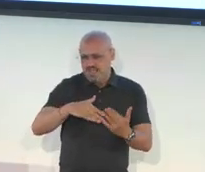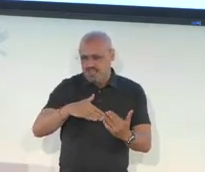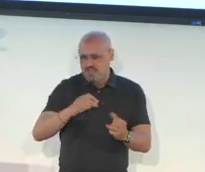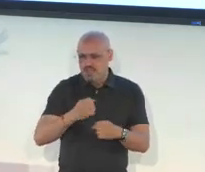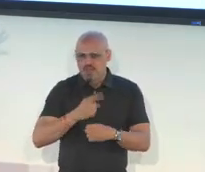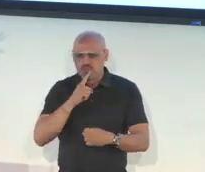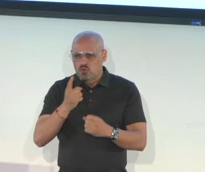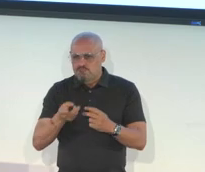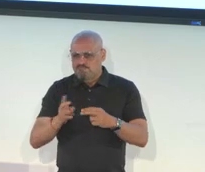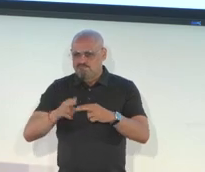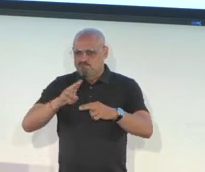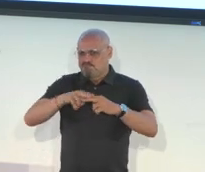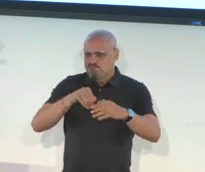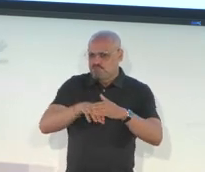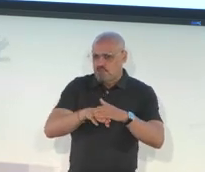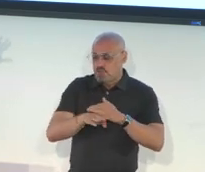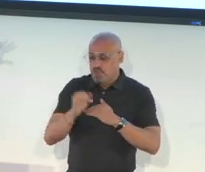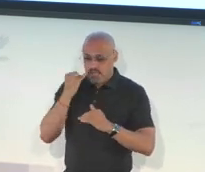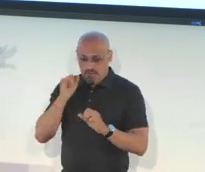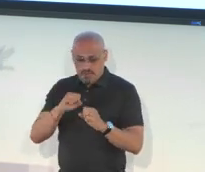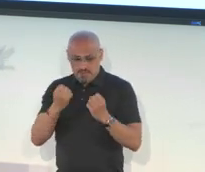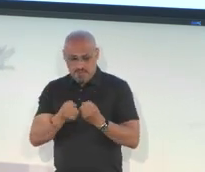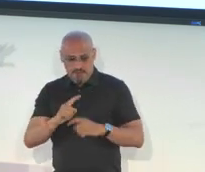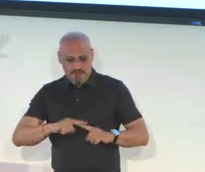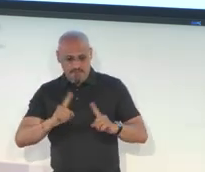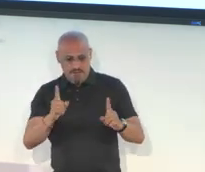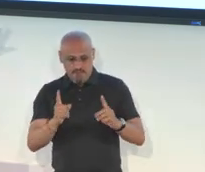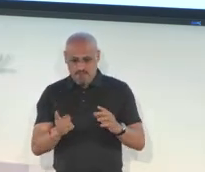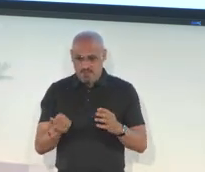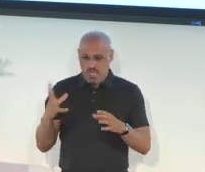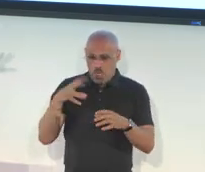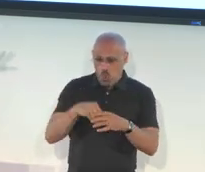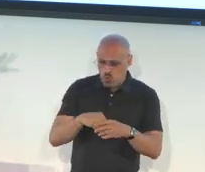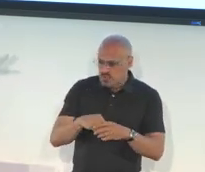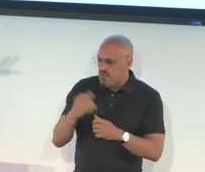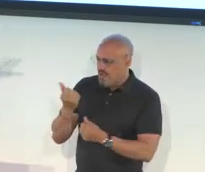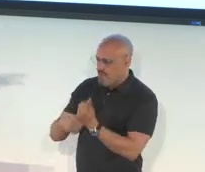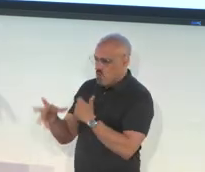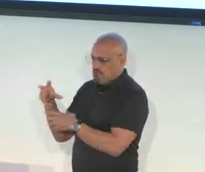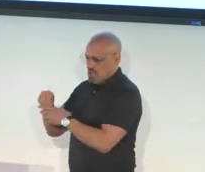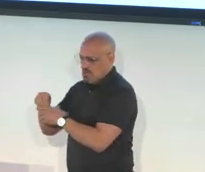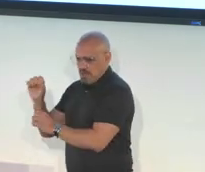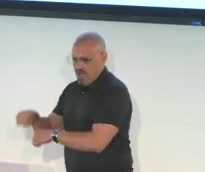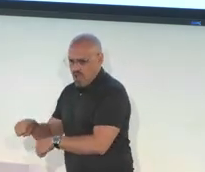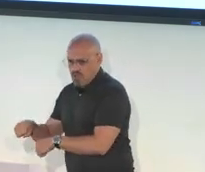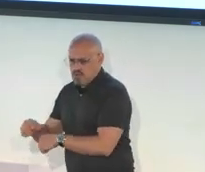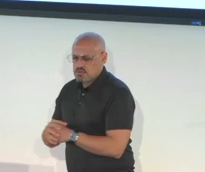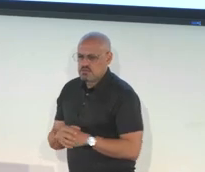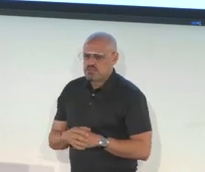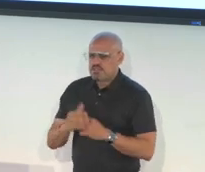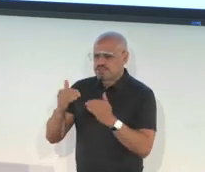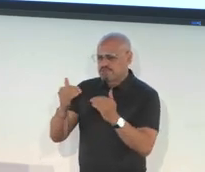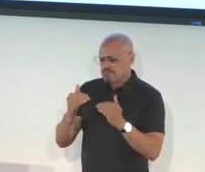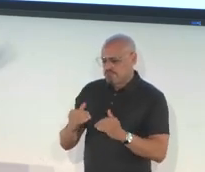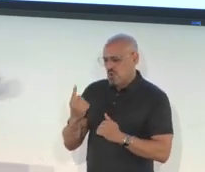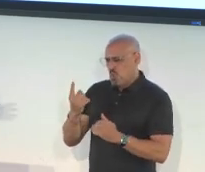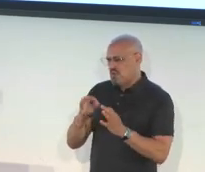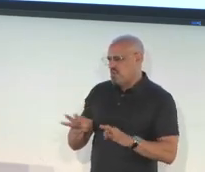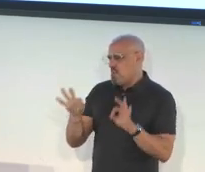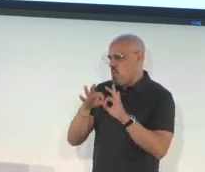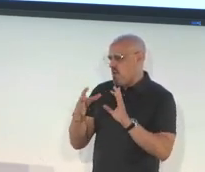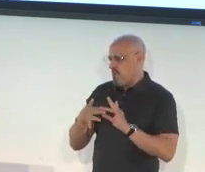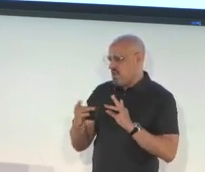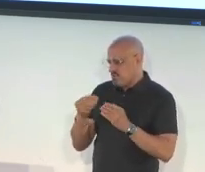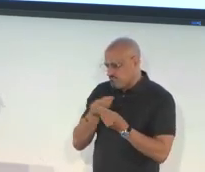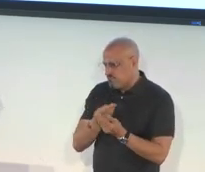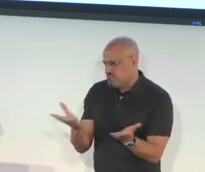is inclusive for everyone, because if society was different and inclusive, then everyone would be able to participate. And this is one of the key messages that